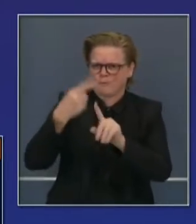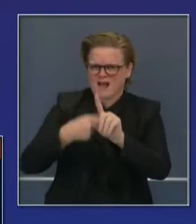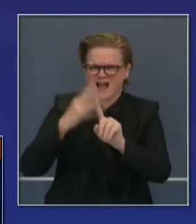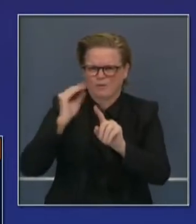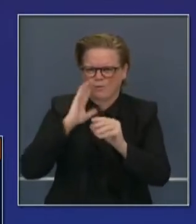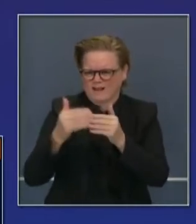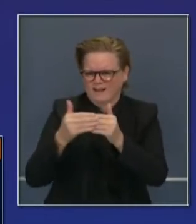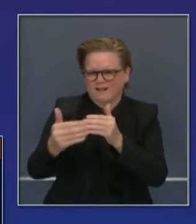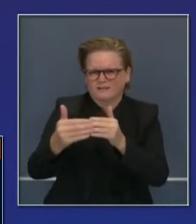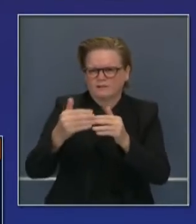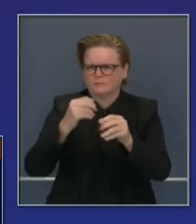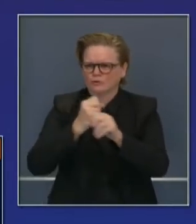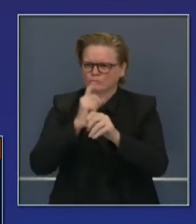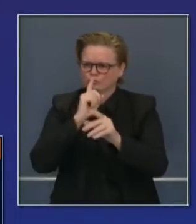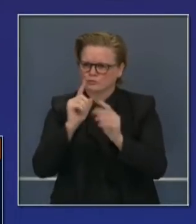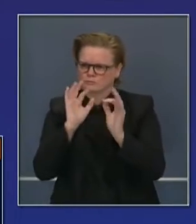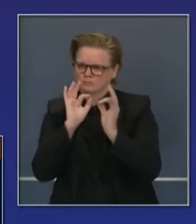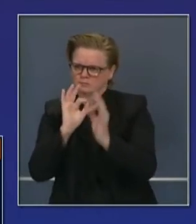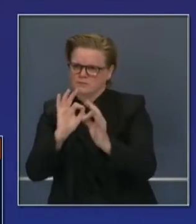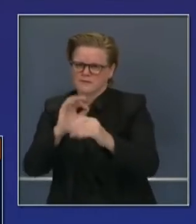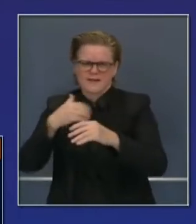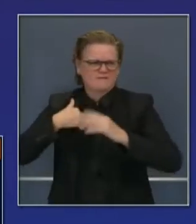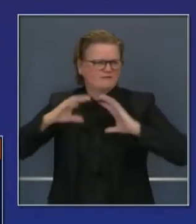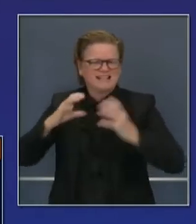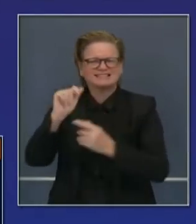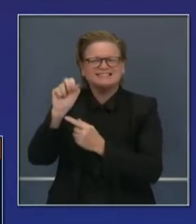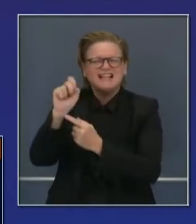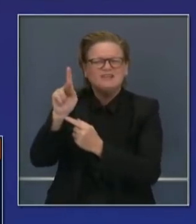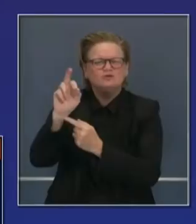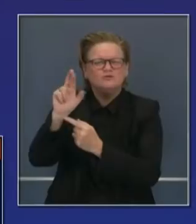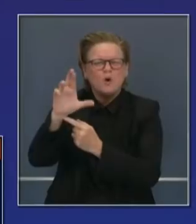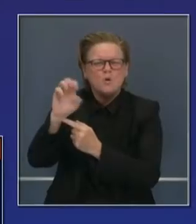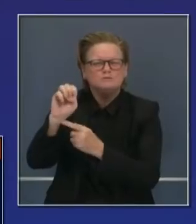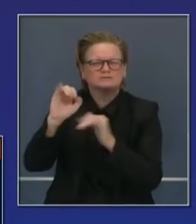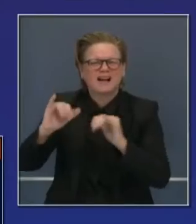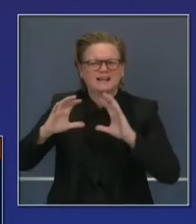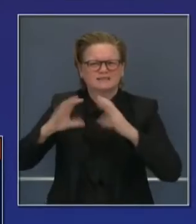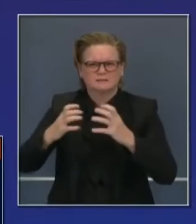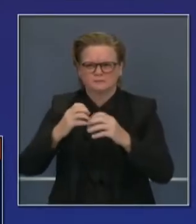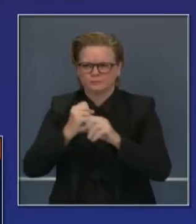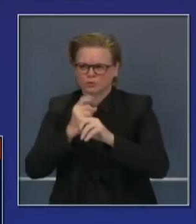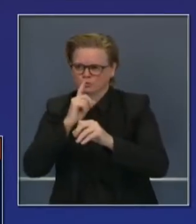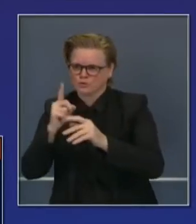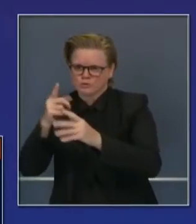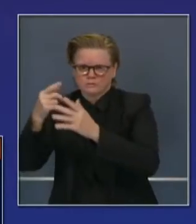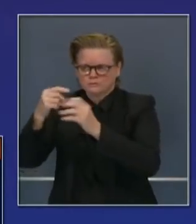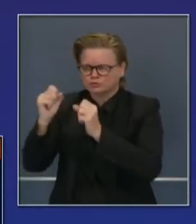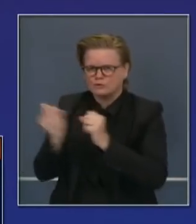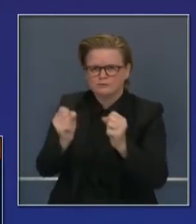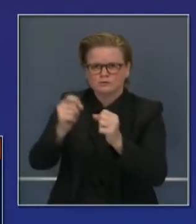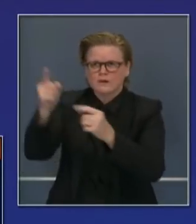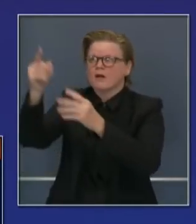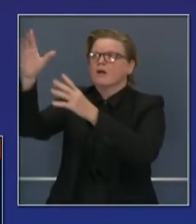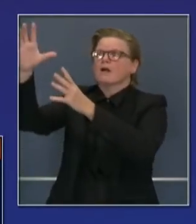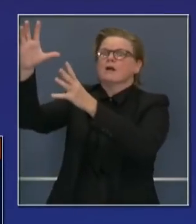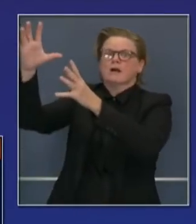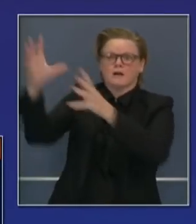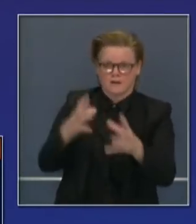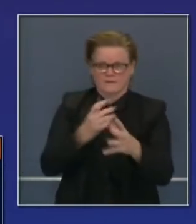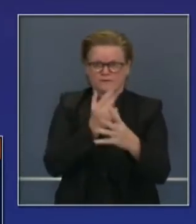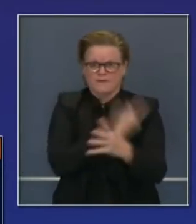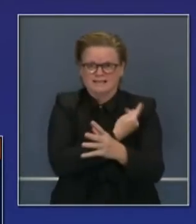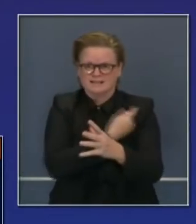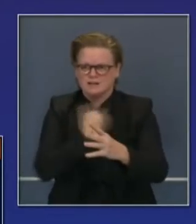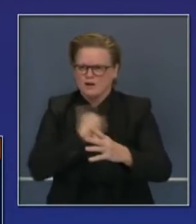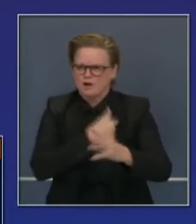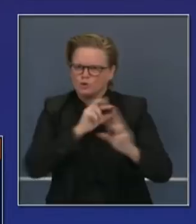was organized around our distribution strategy for vaccines. Help is on the way. Vaccines